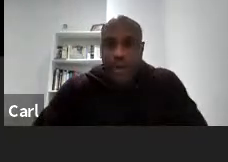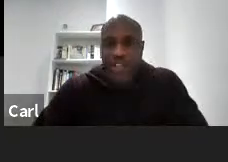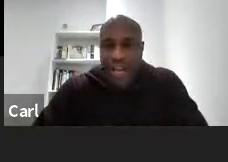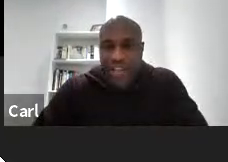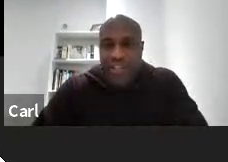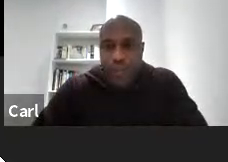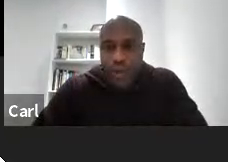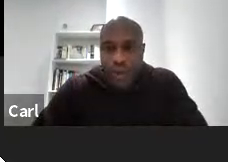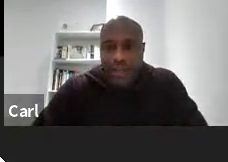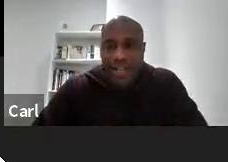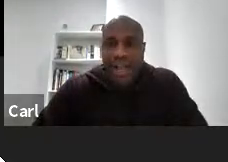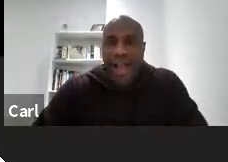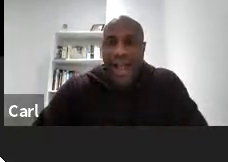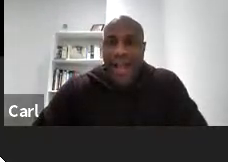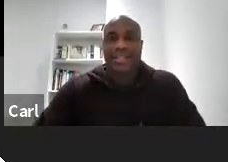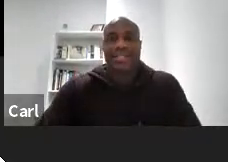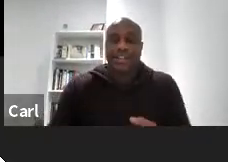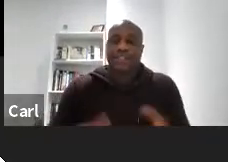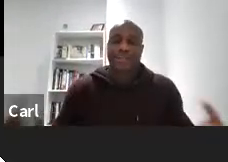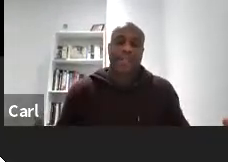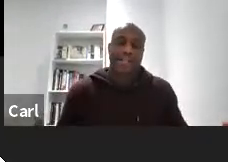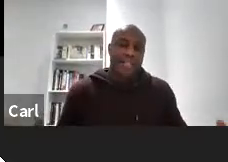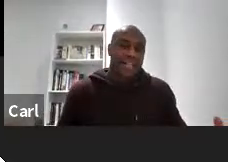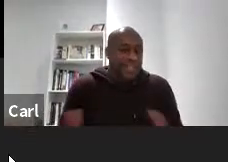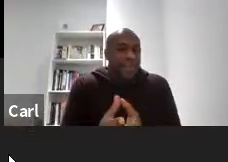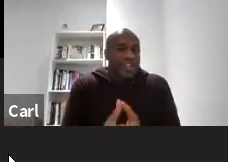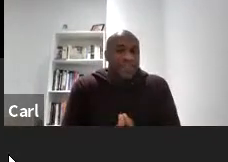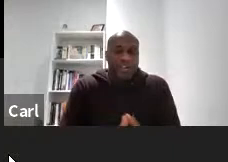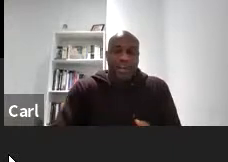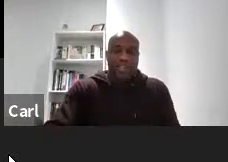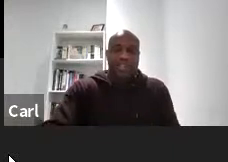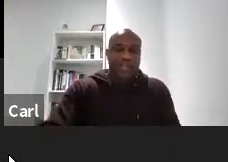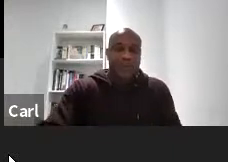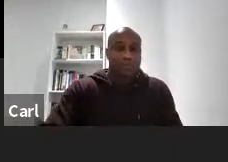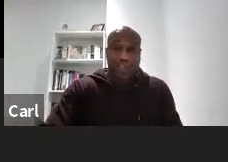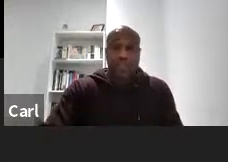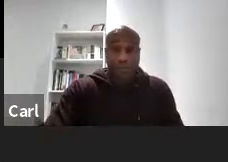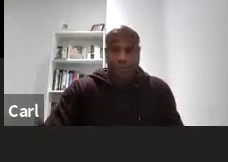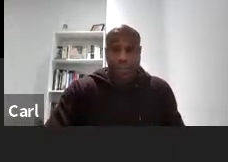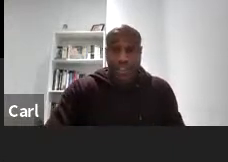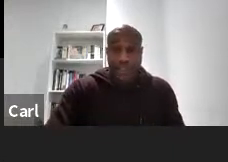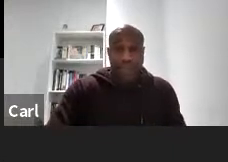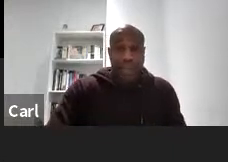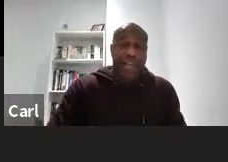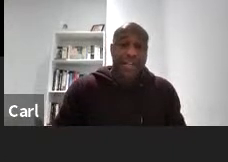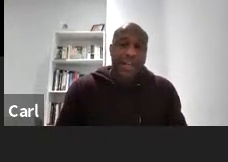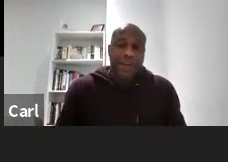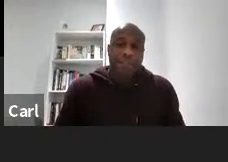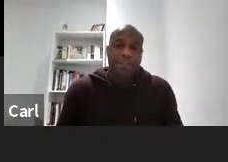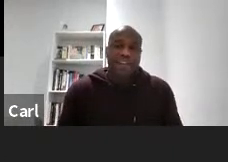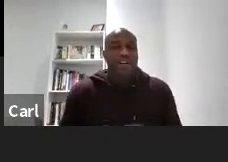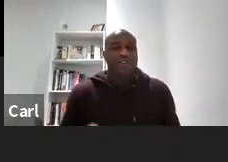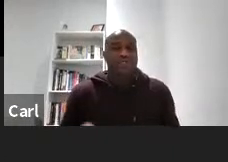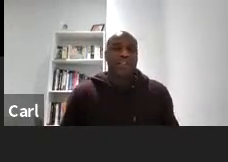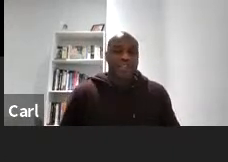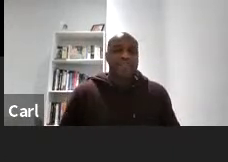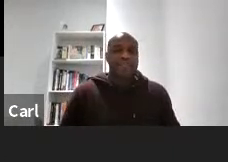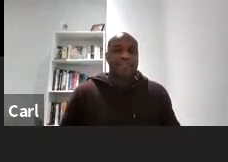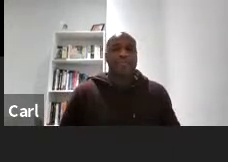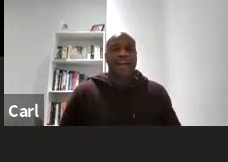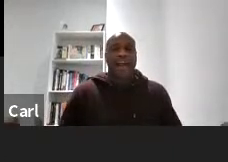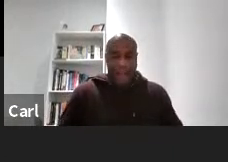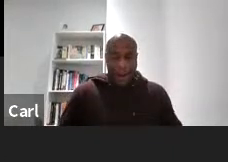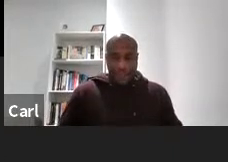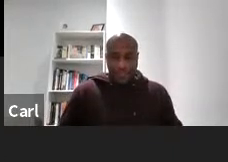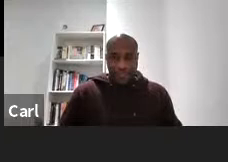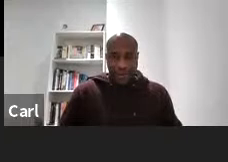something which actually works as you've stipulated. And especially if you're creating a digital product, then you're probably going to want to create some